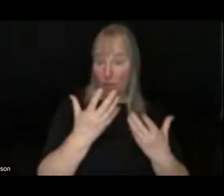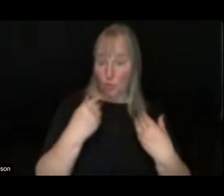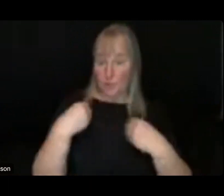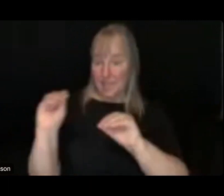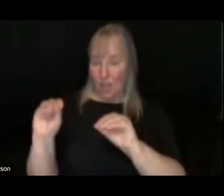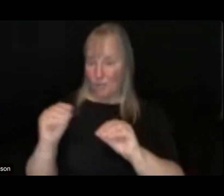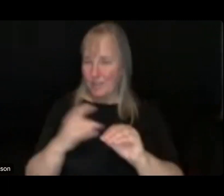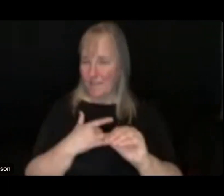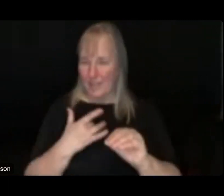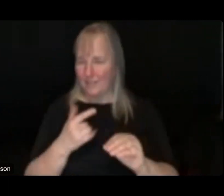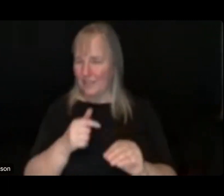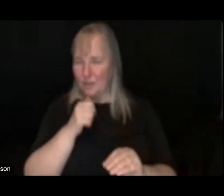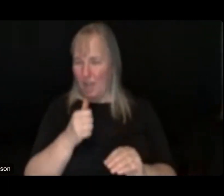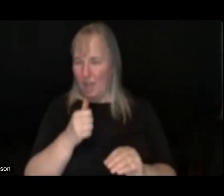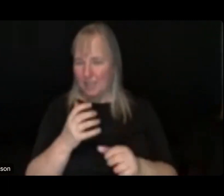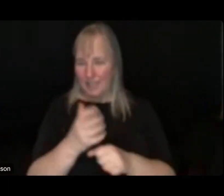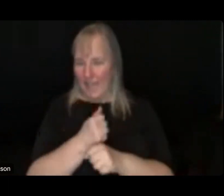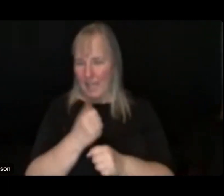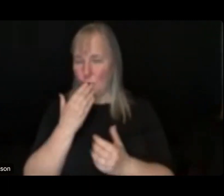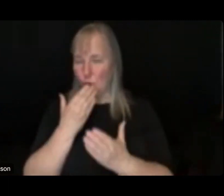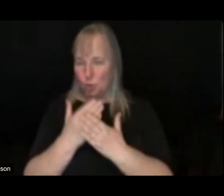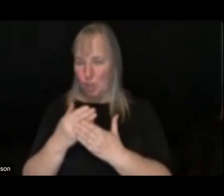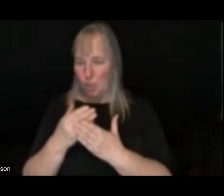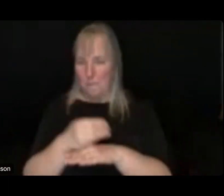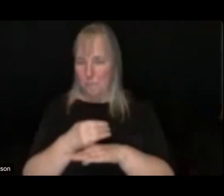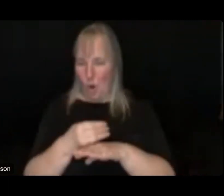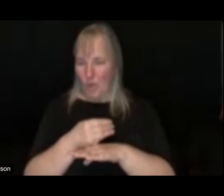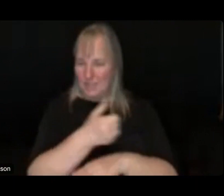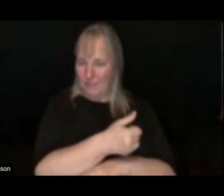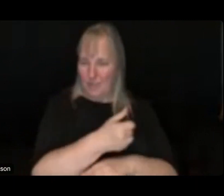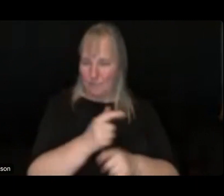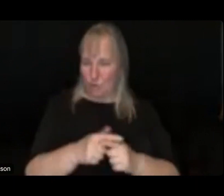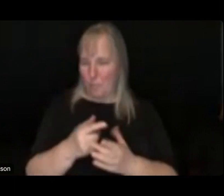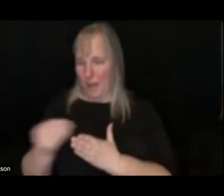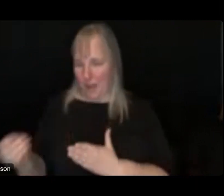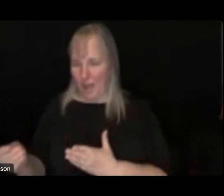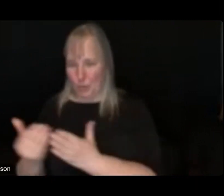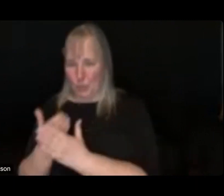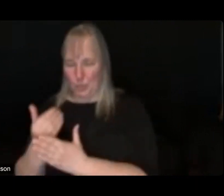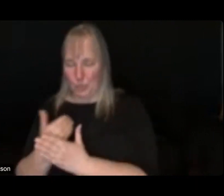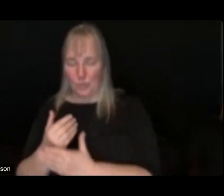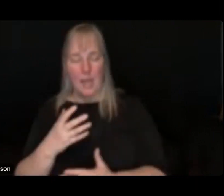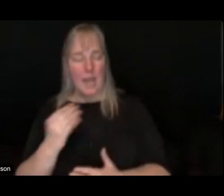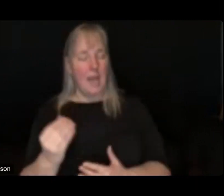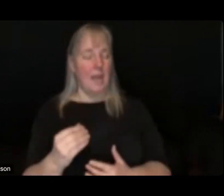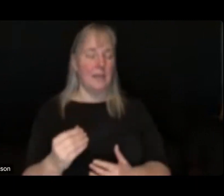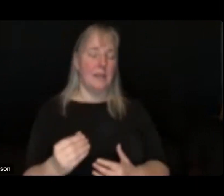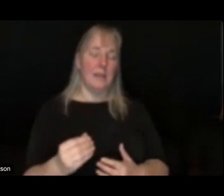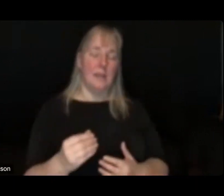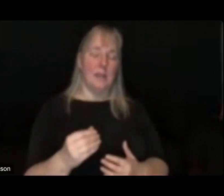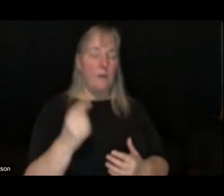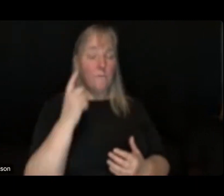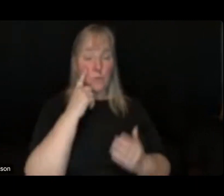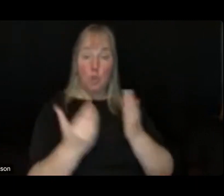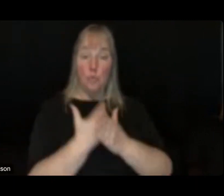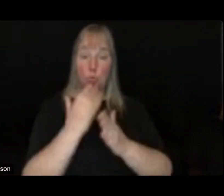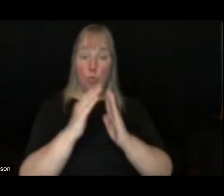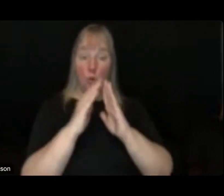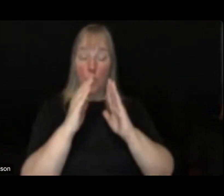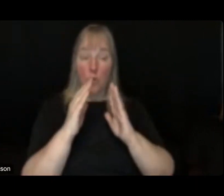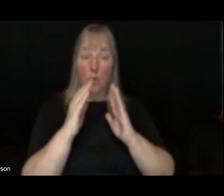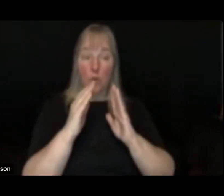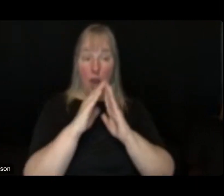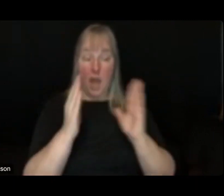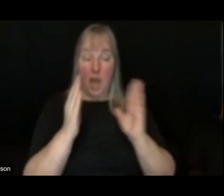get a favorable mortgage rate to buy on that. And for the new homes, there the permits data